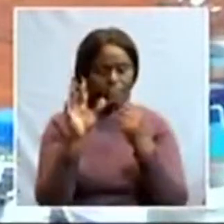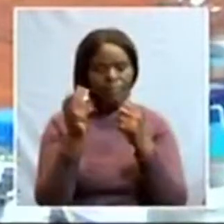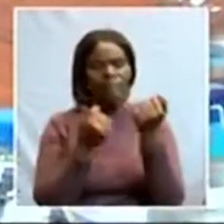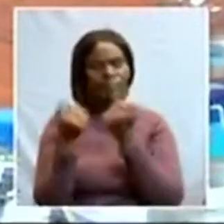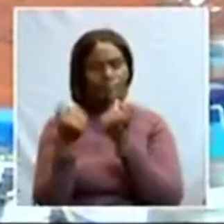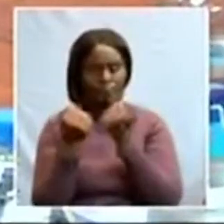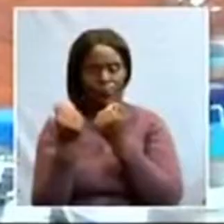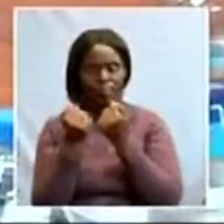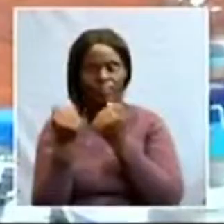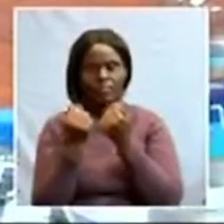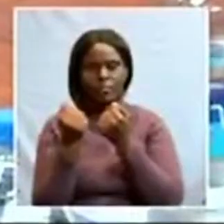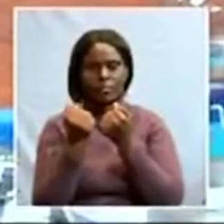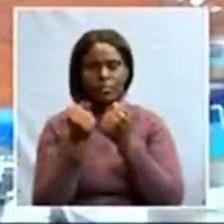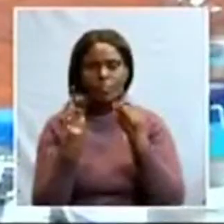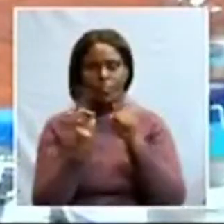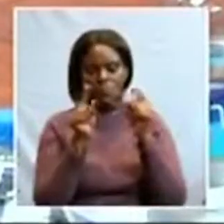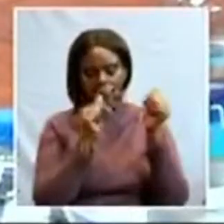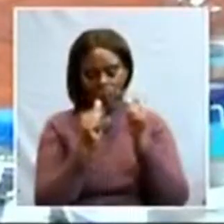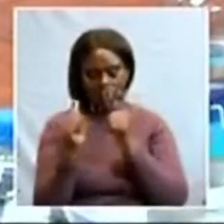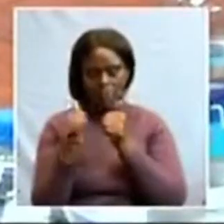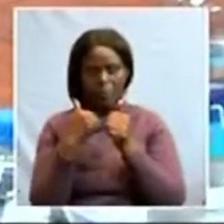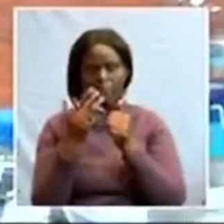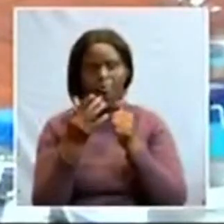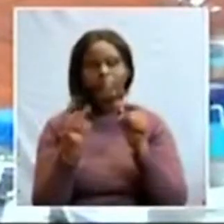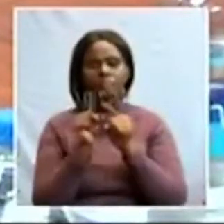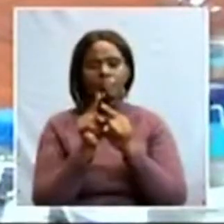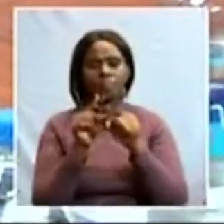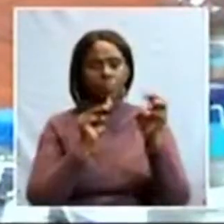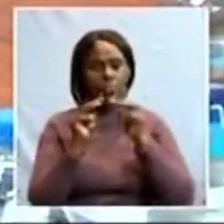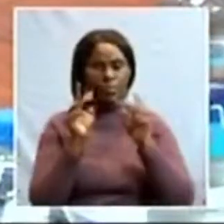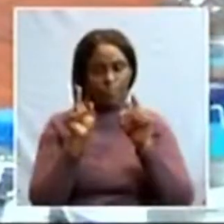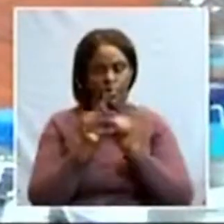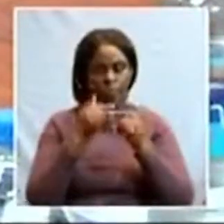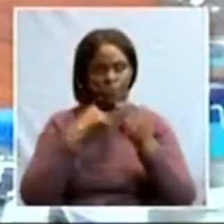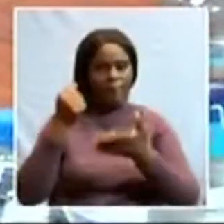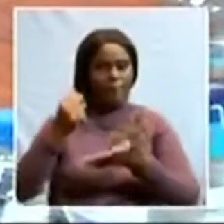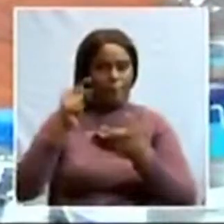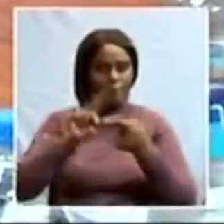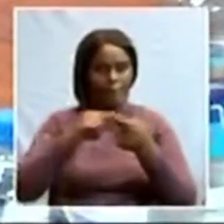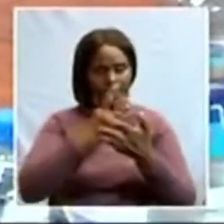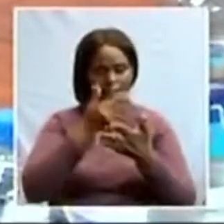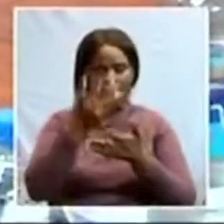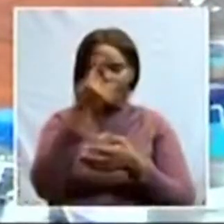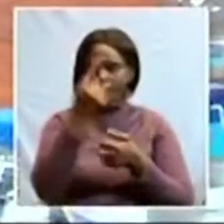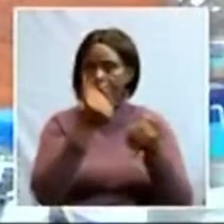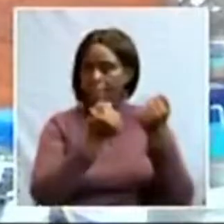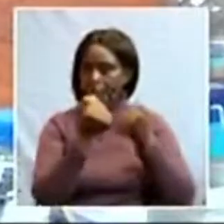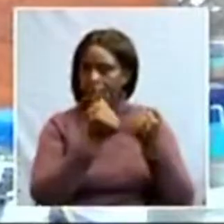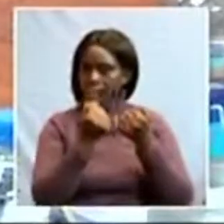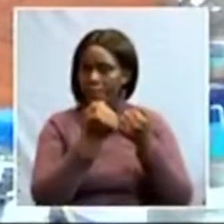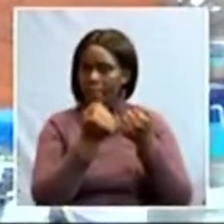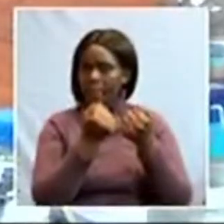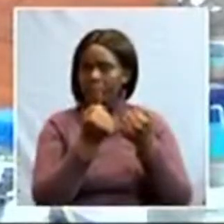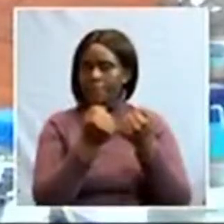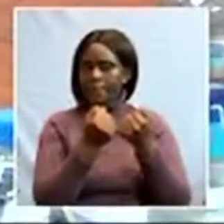vehicles. Action taken. Management has budgeted to procure one utility vehicle